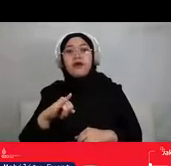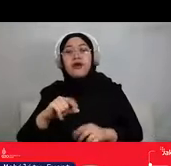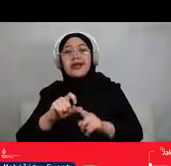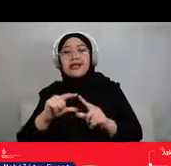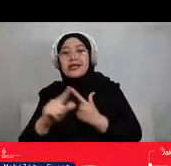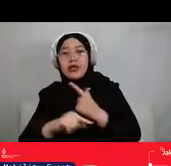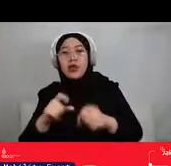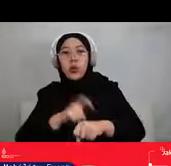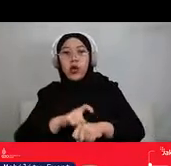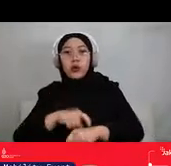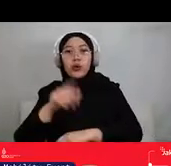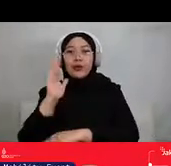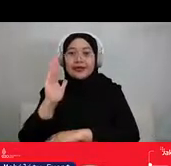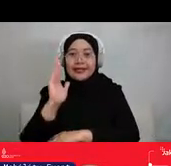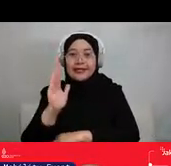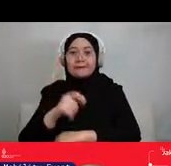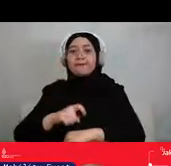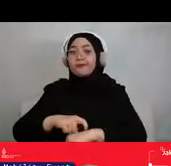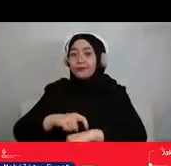be 15 minutes.